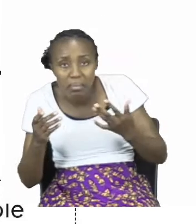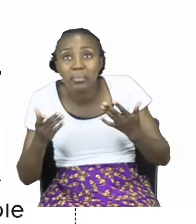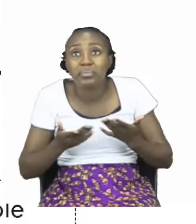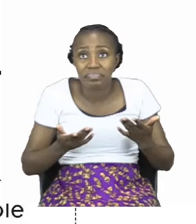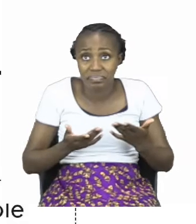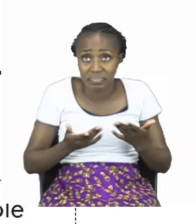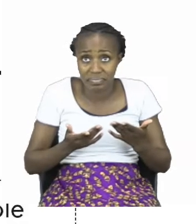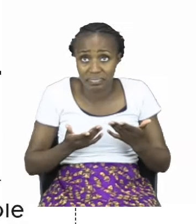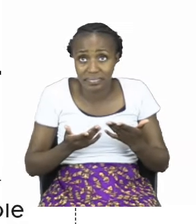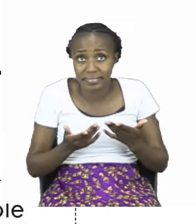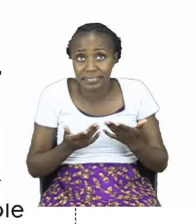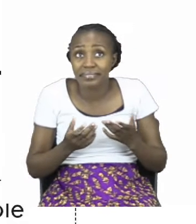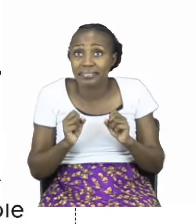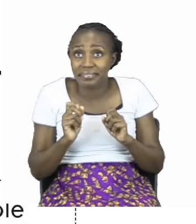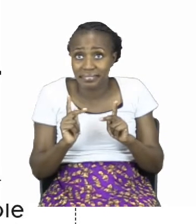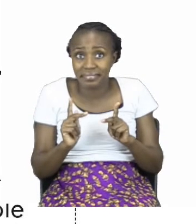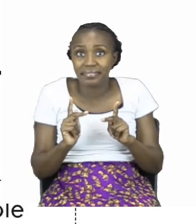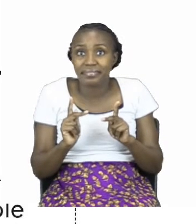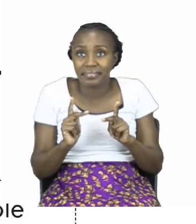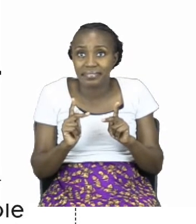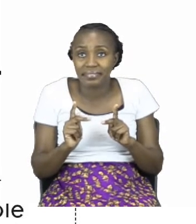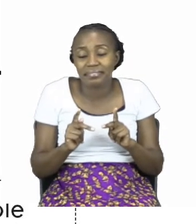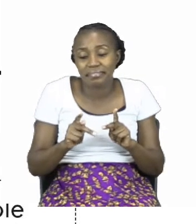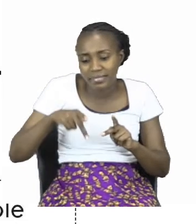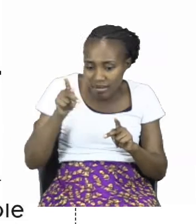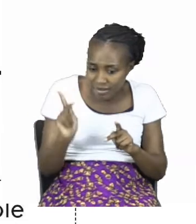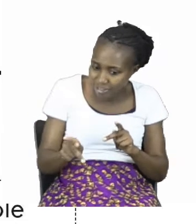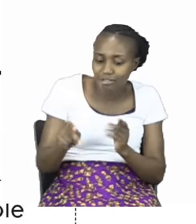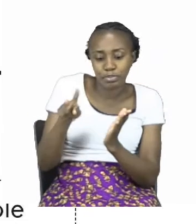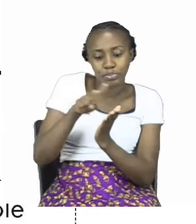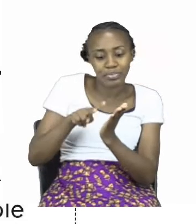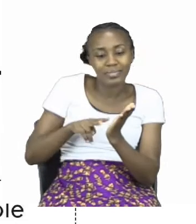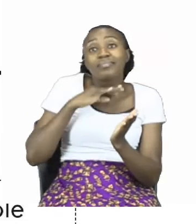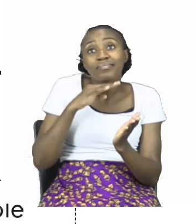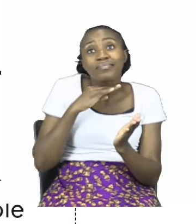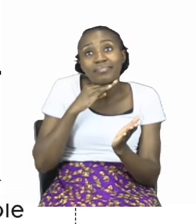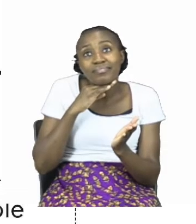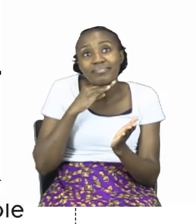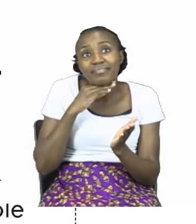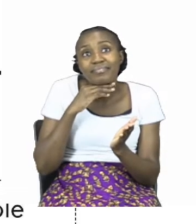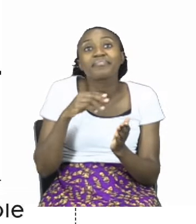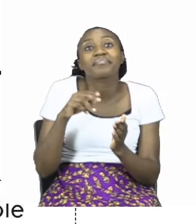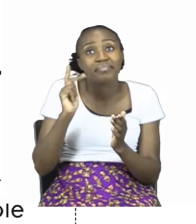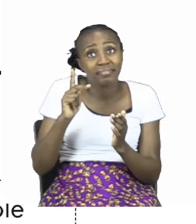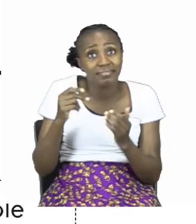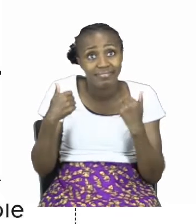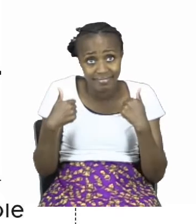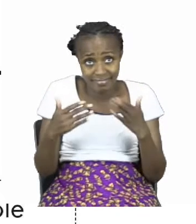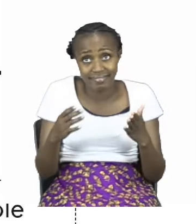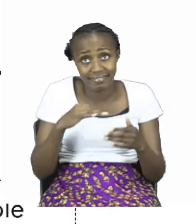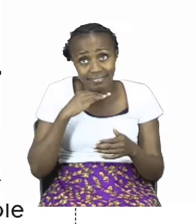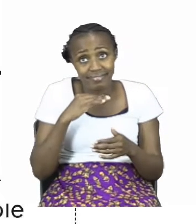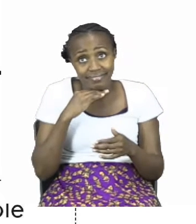order to do that, we need to read it again. So let's start again from the beginning of the